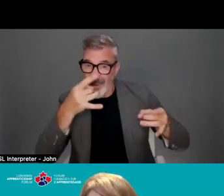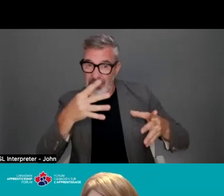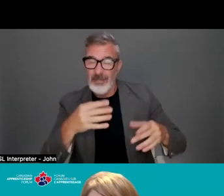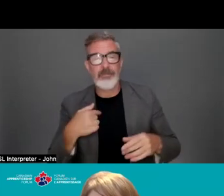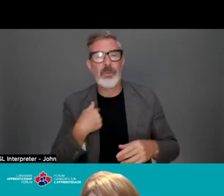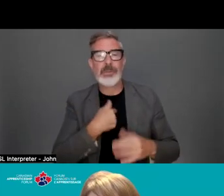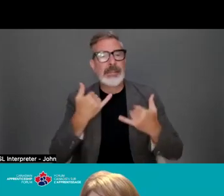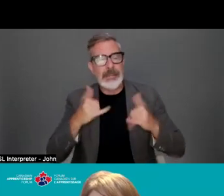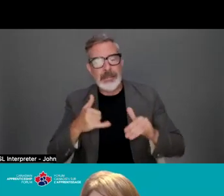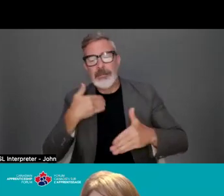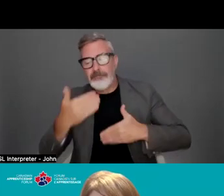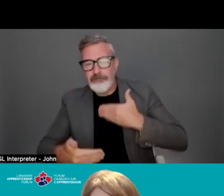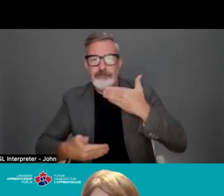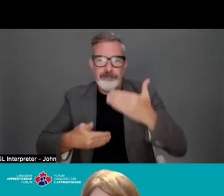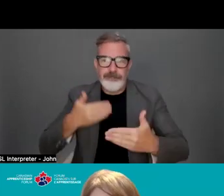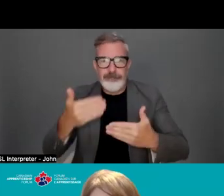that will help